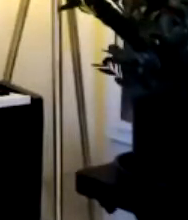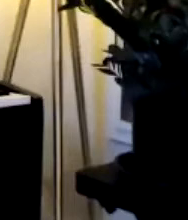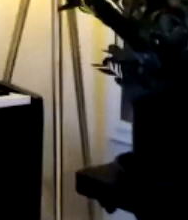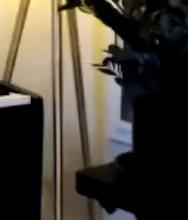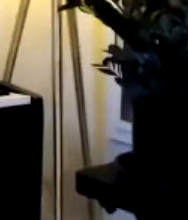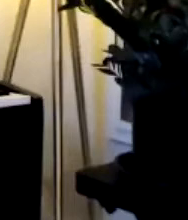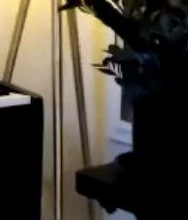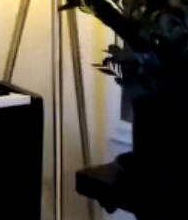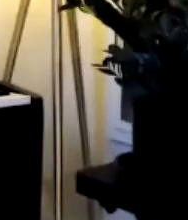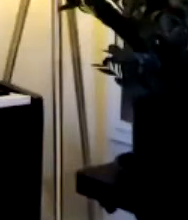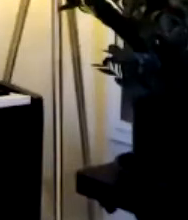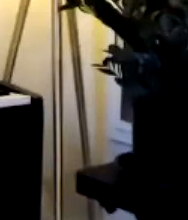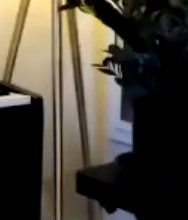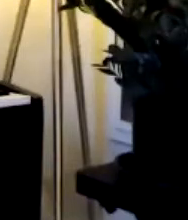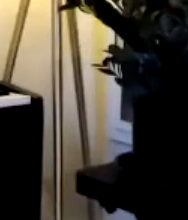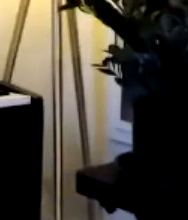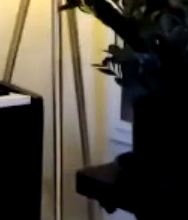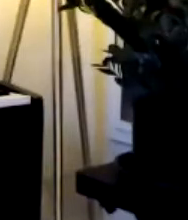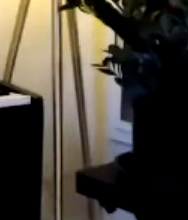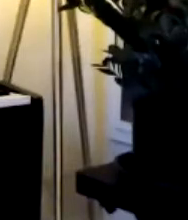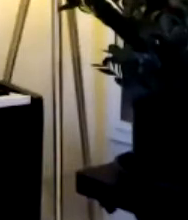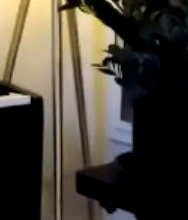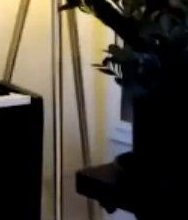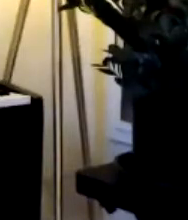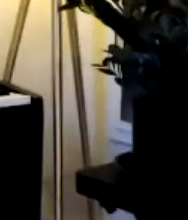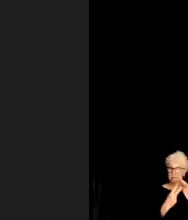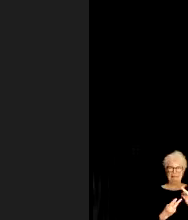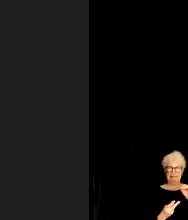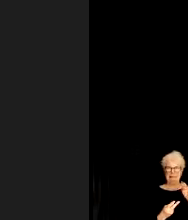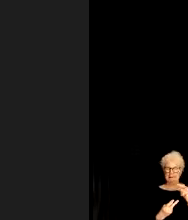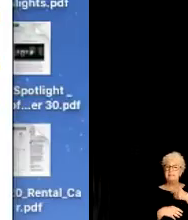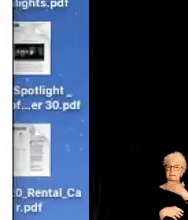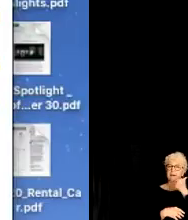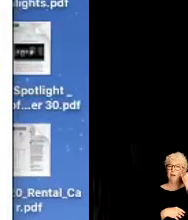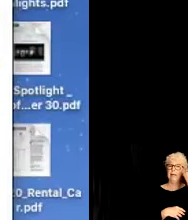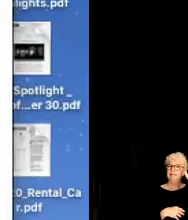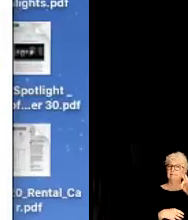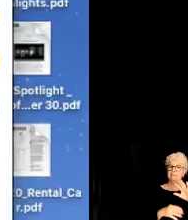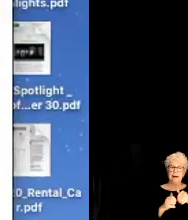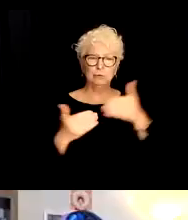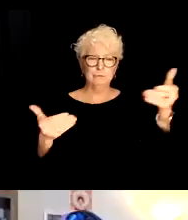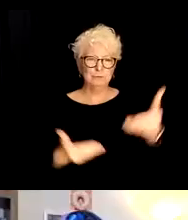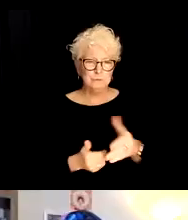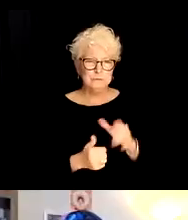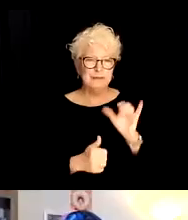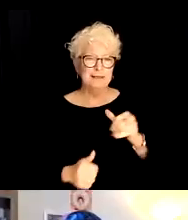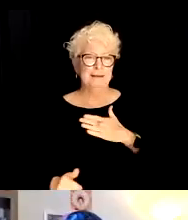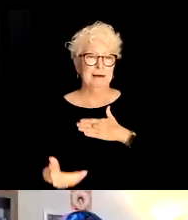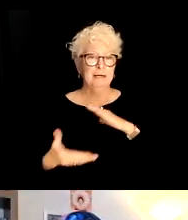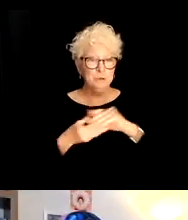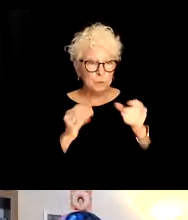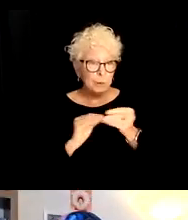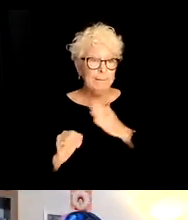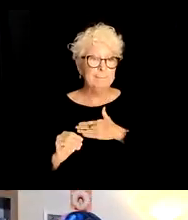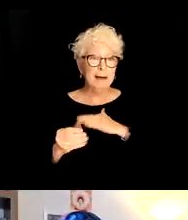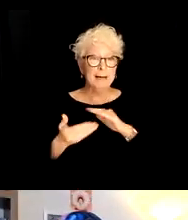trailer from the film Unrest. So this is just for anybody who is new to my story, is new to my community of people living with